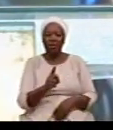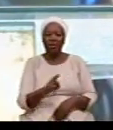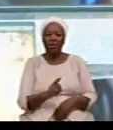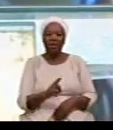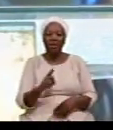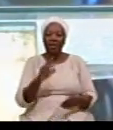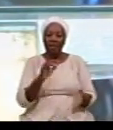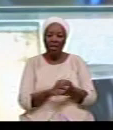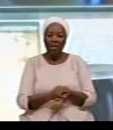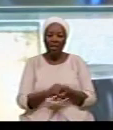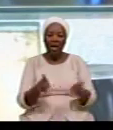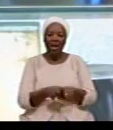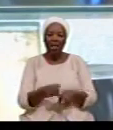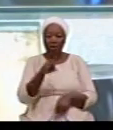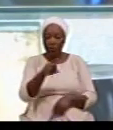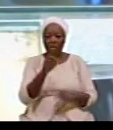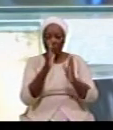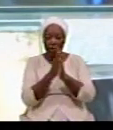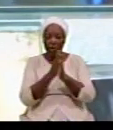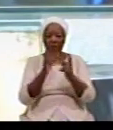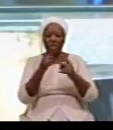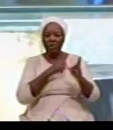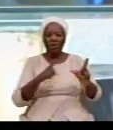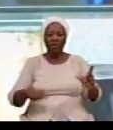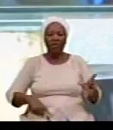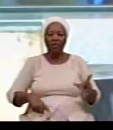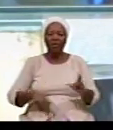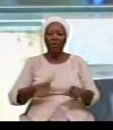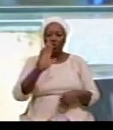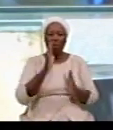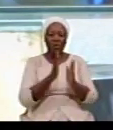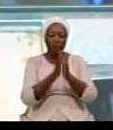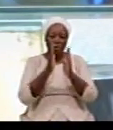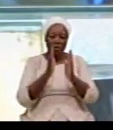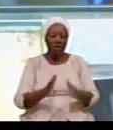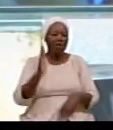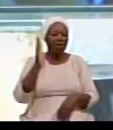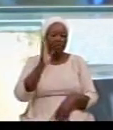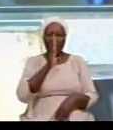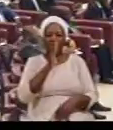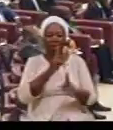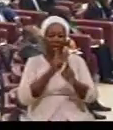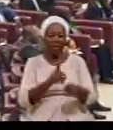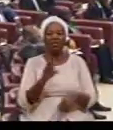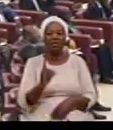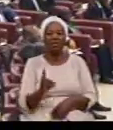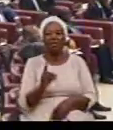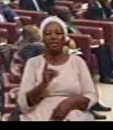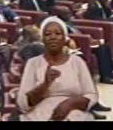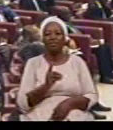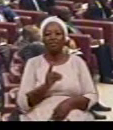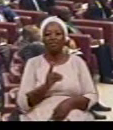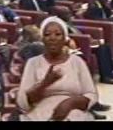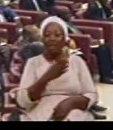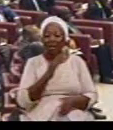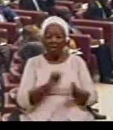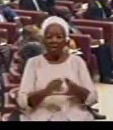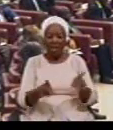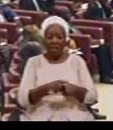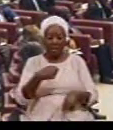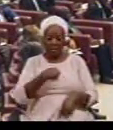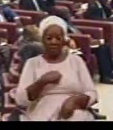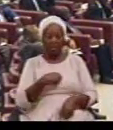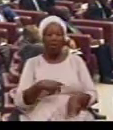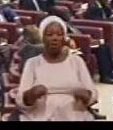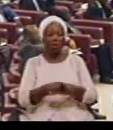that as you call upon the Lord, your prayer will be answered. That as I call upon the name